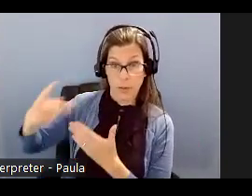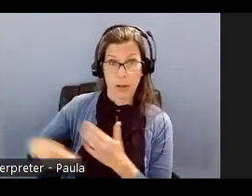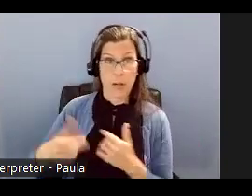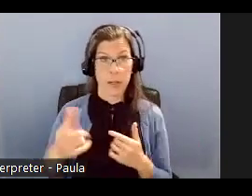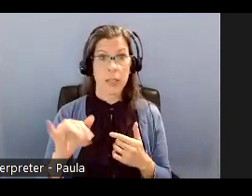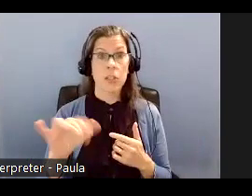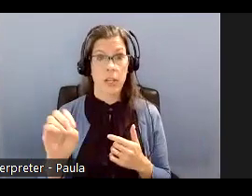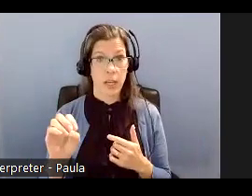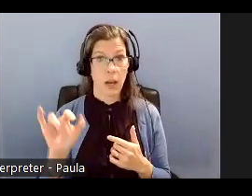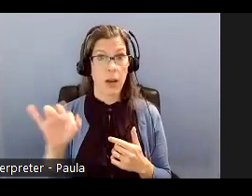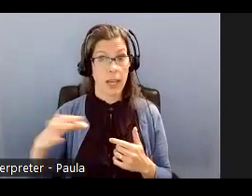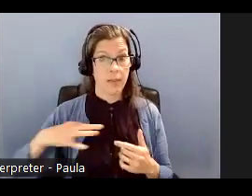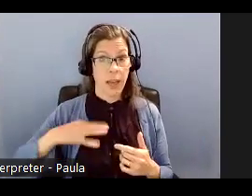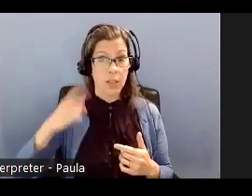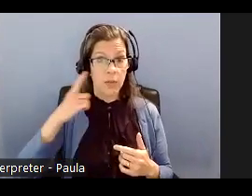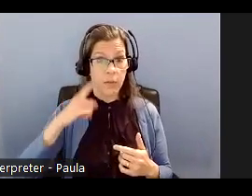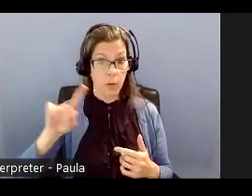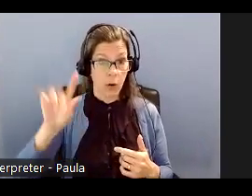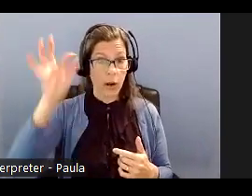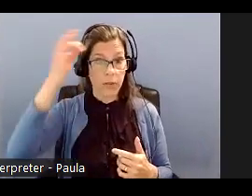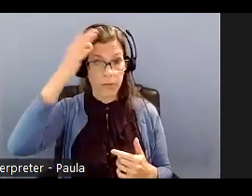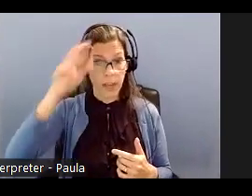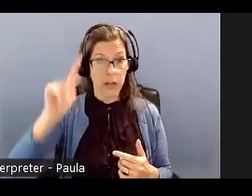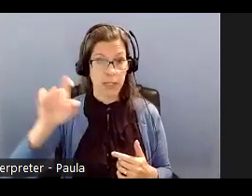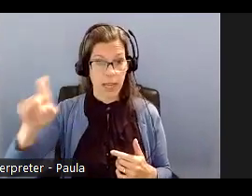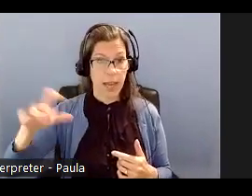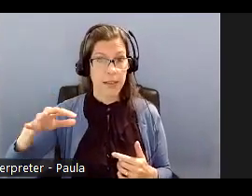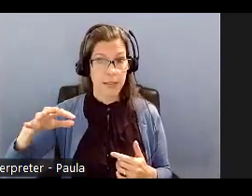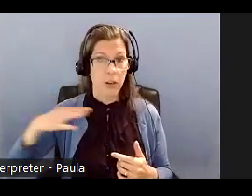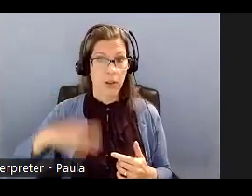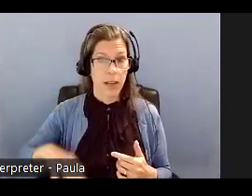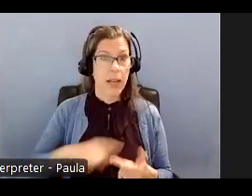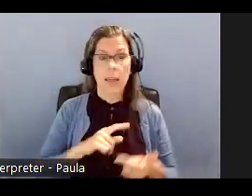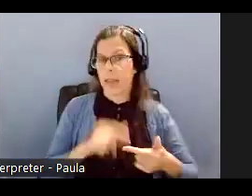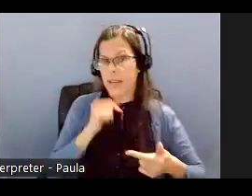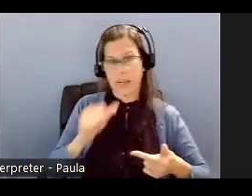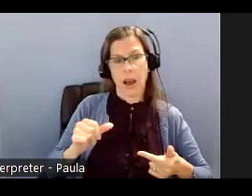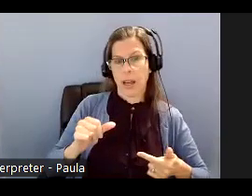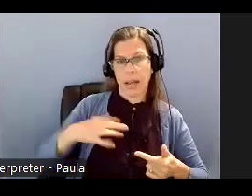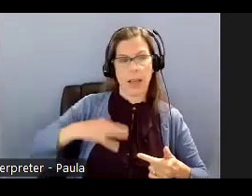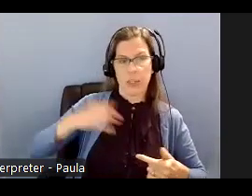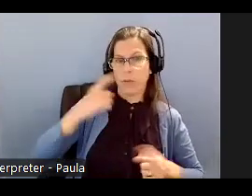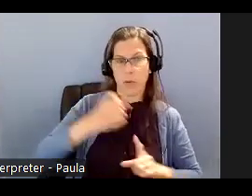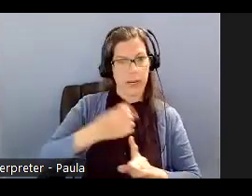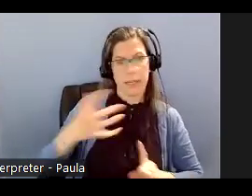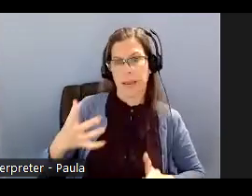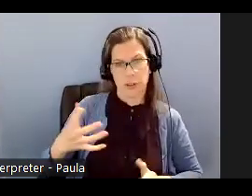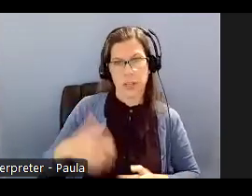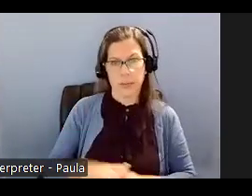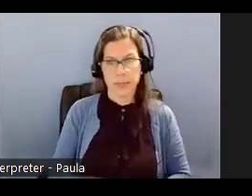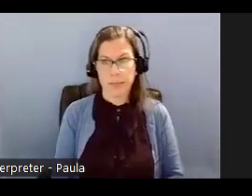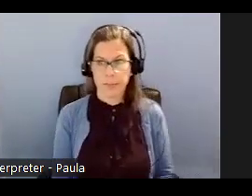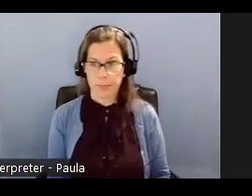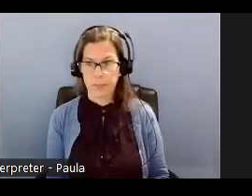they're eligible for the federal tax credits or the subsidies, they would not be eligible for the expansion. Okay.